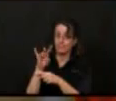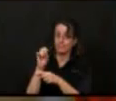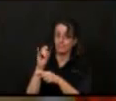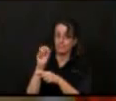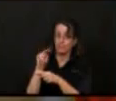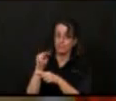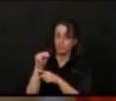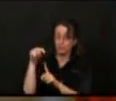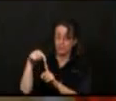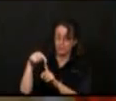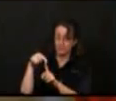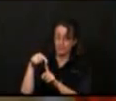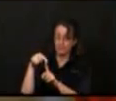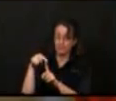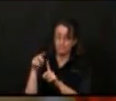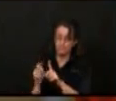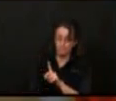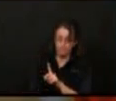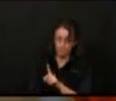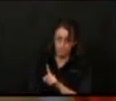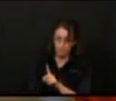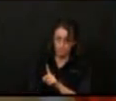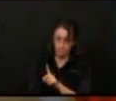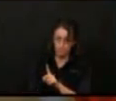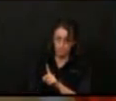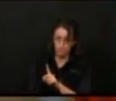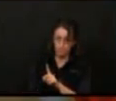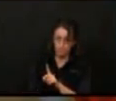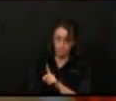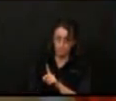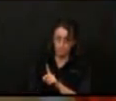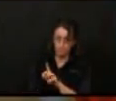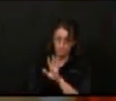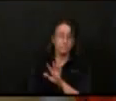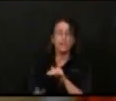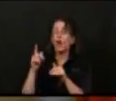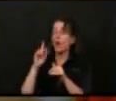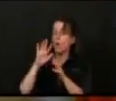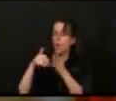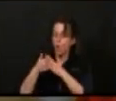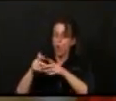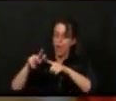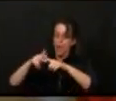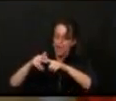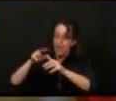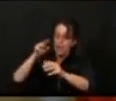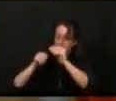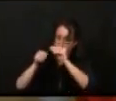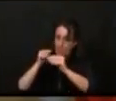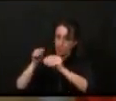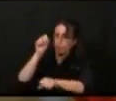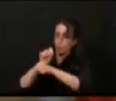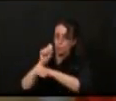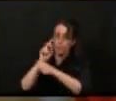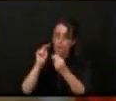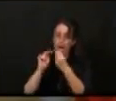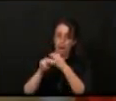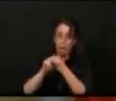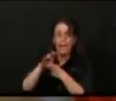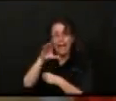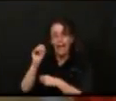the mechanic work for both the highway and the utilities division. They're in charge of keeping the whole